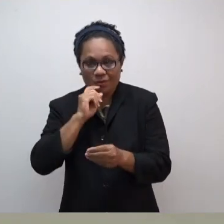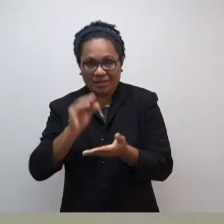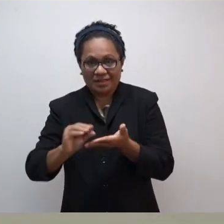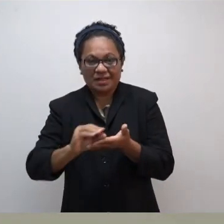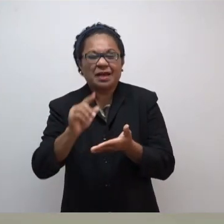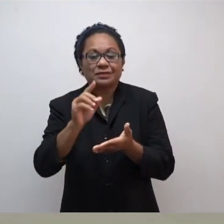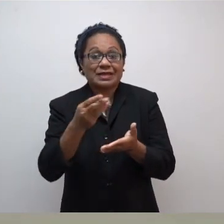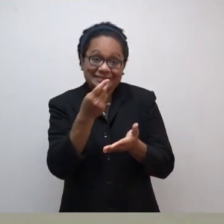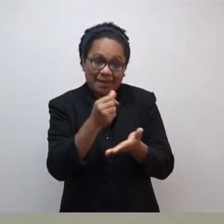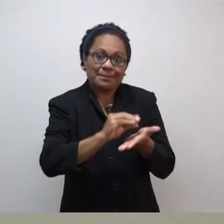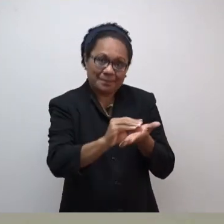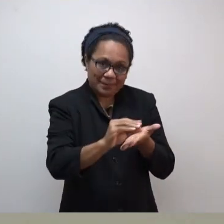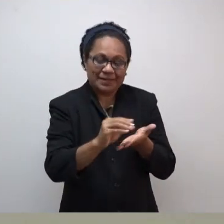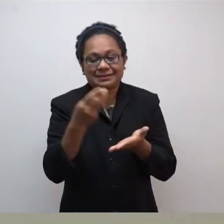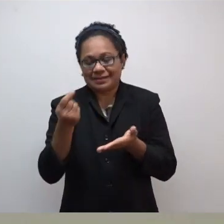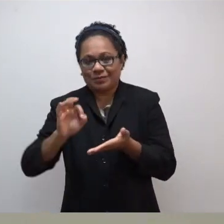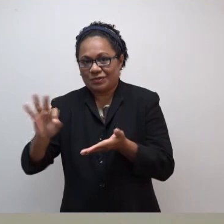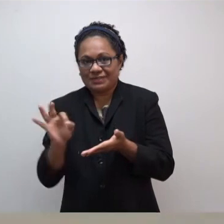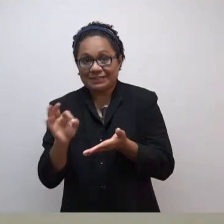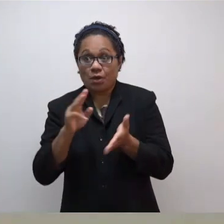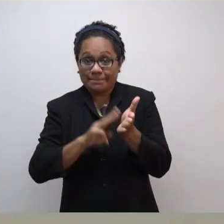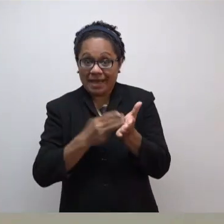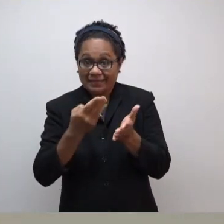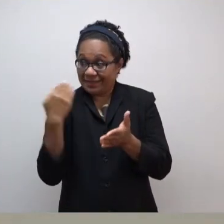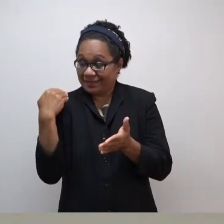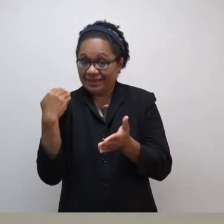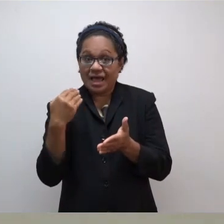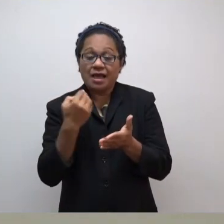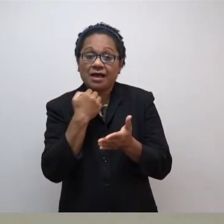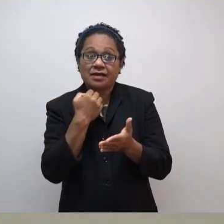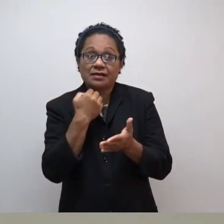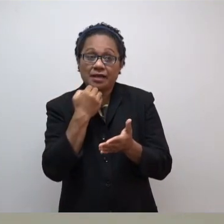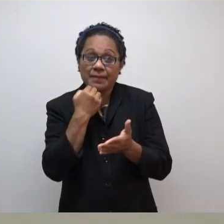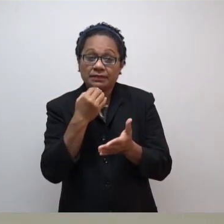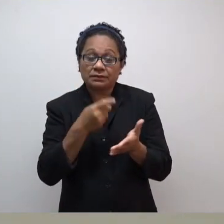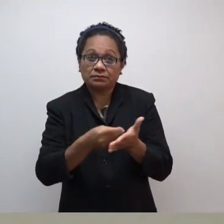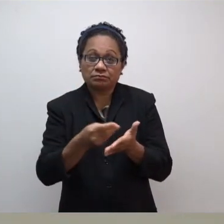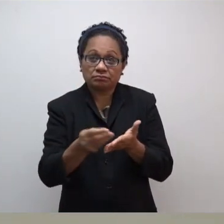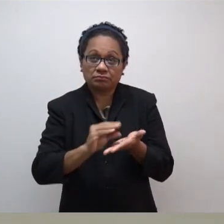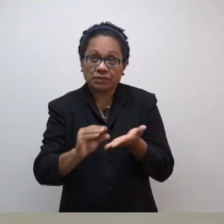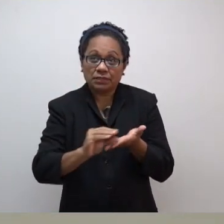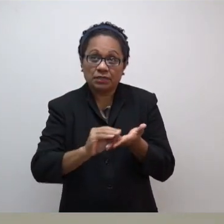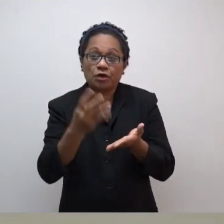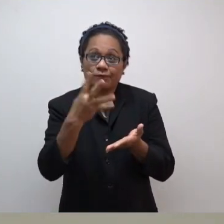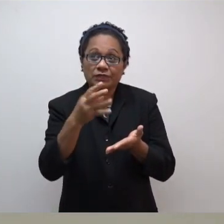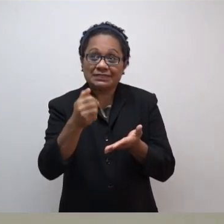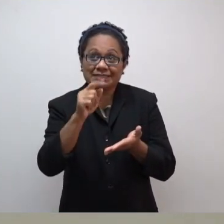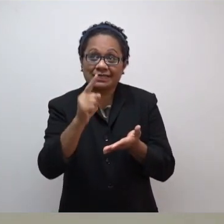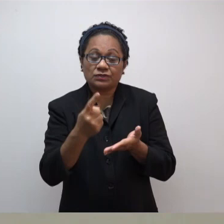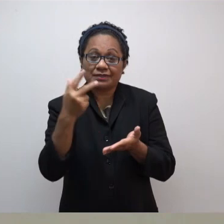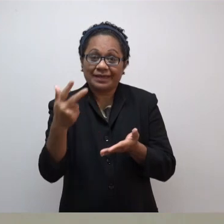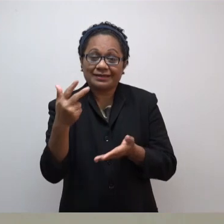process. Since Monday, we have paid out, as of this afternoon, another